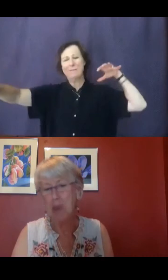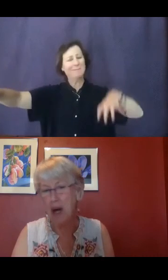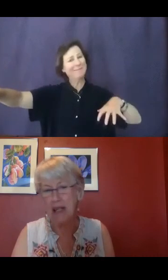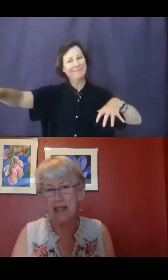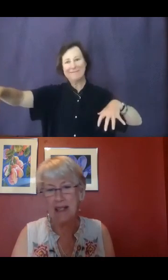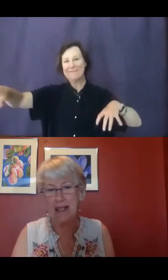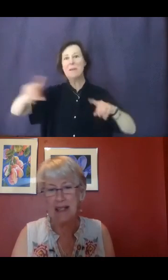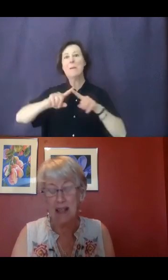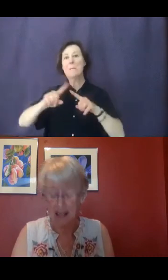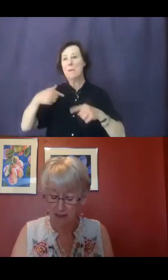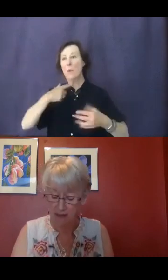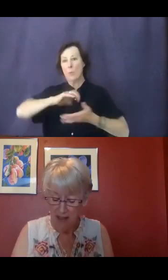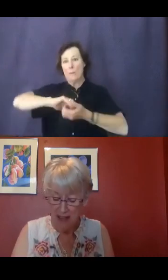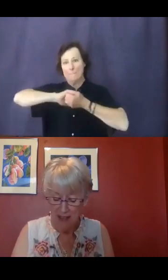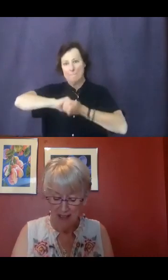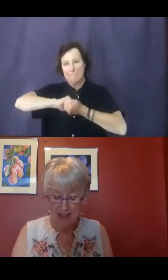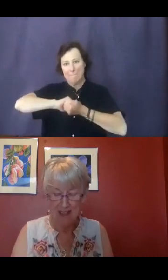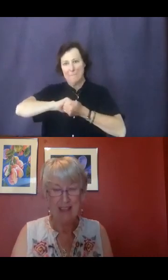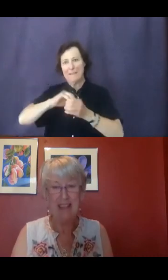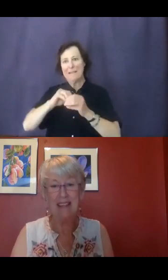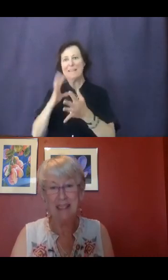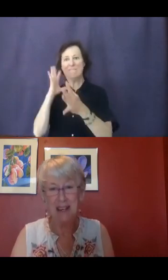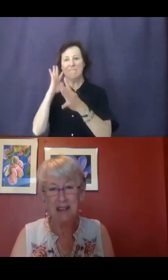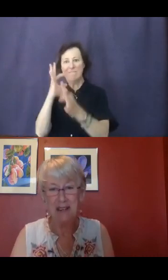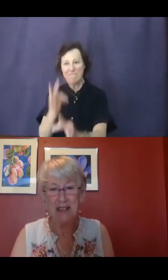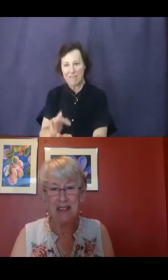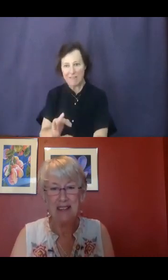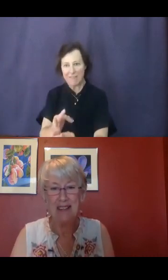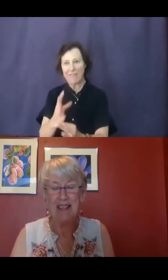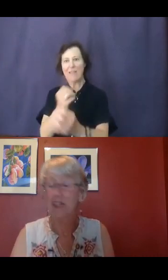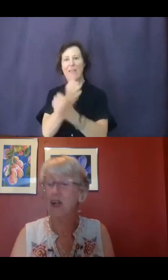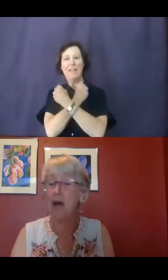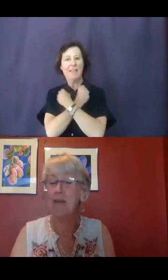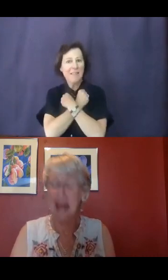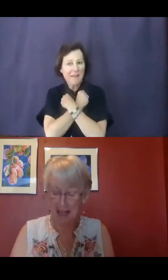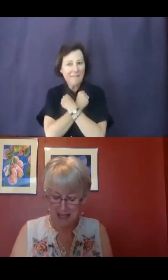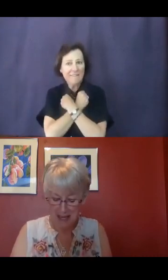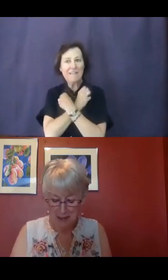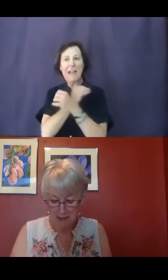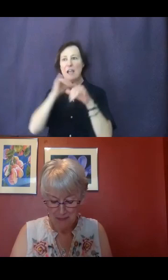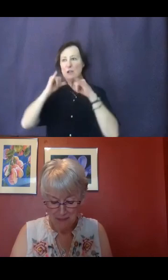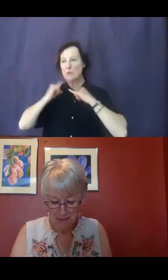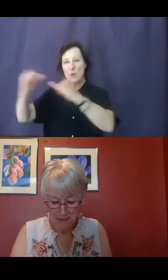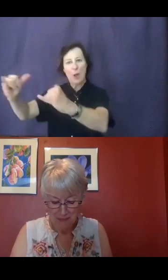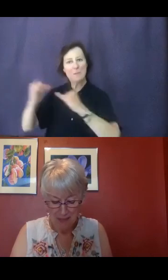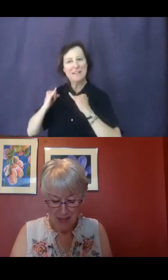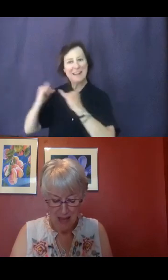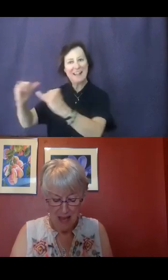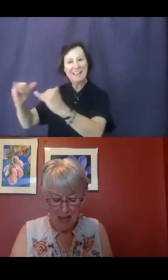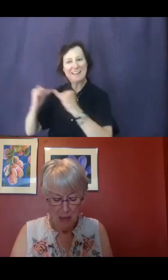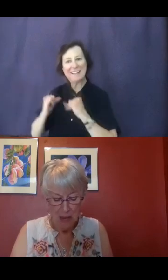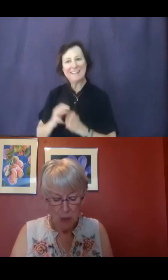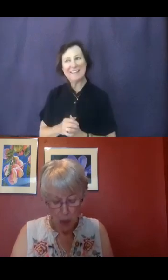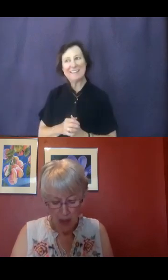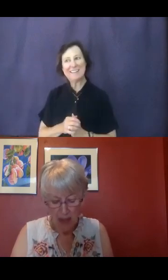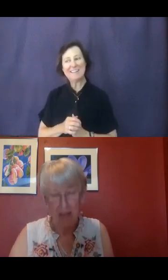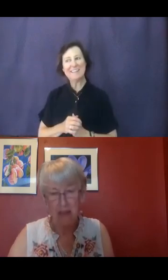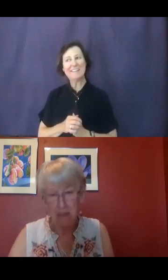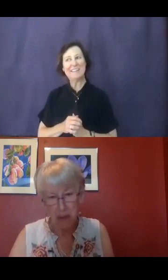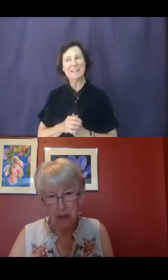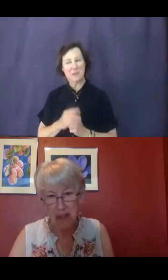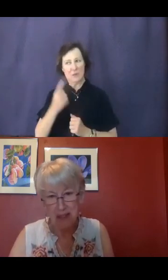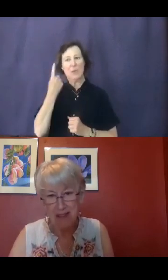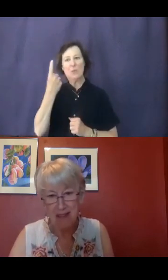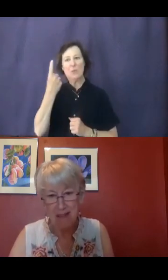had bonded in faith, in love, in commonality. It was one of